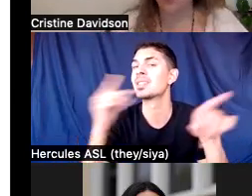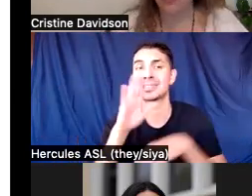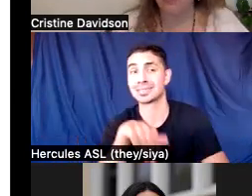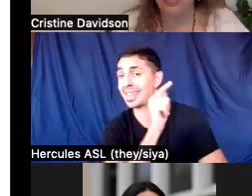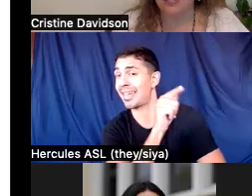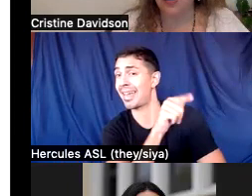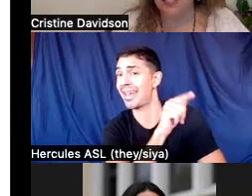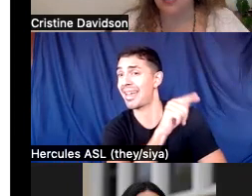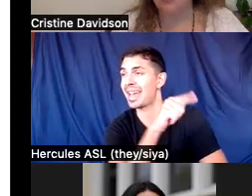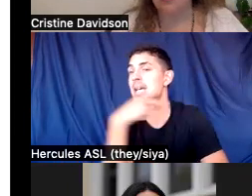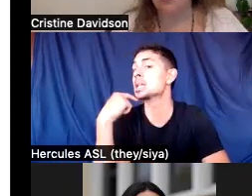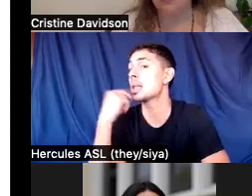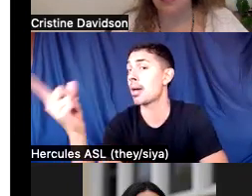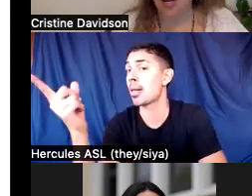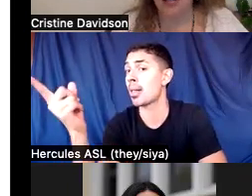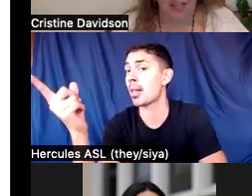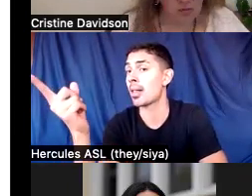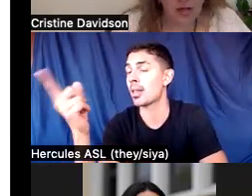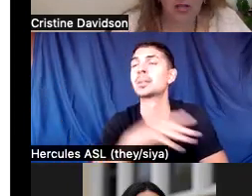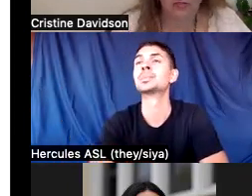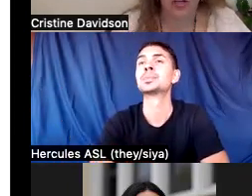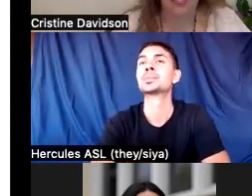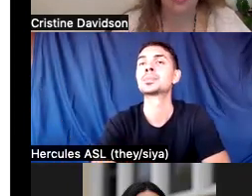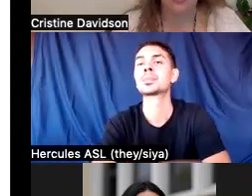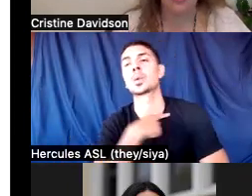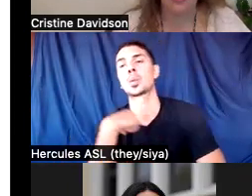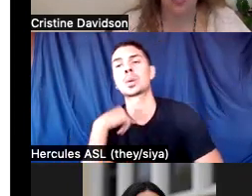we may swear them to secrecy, right? Like it could be all